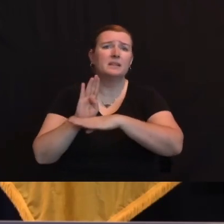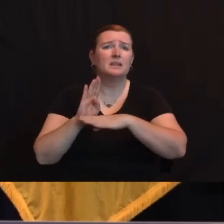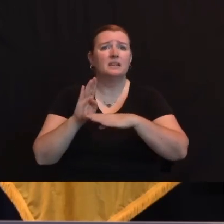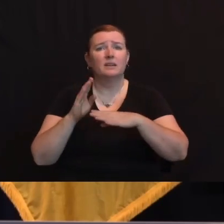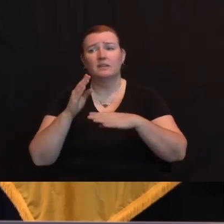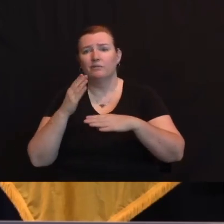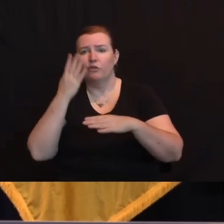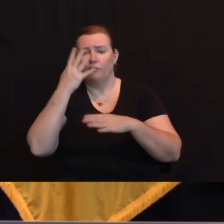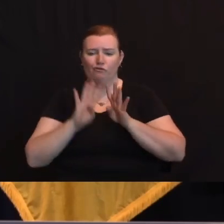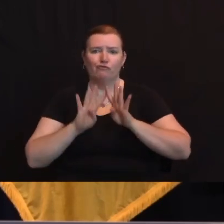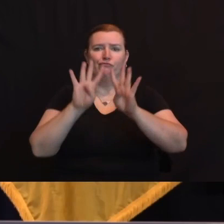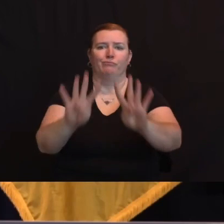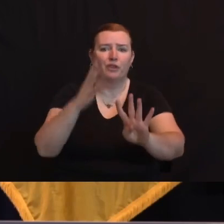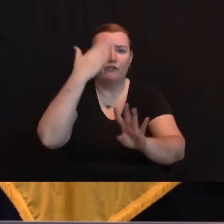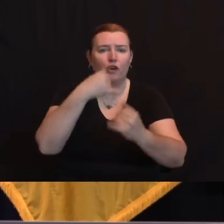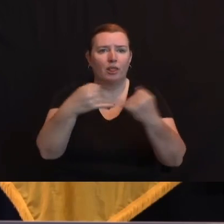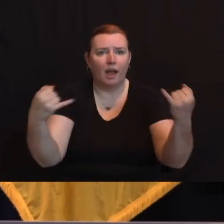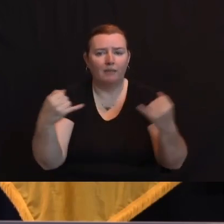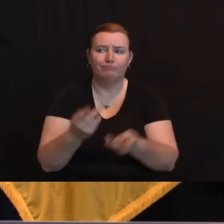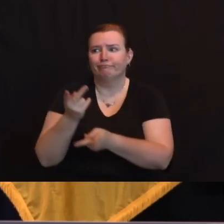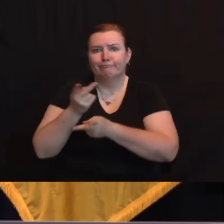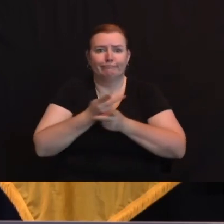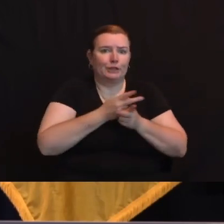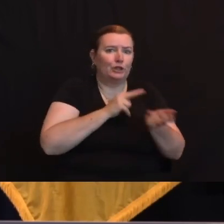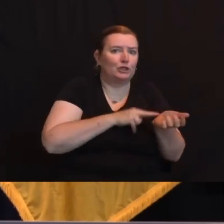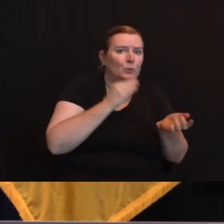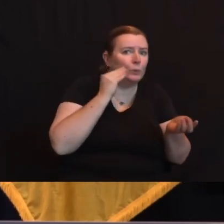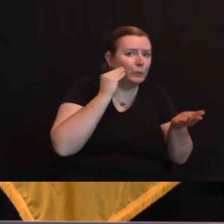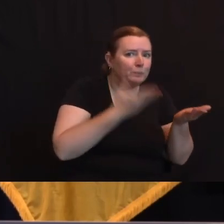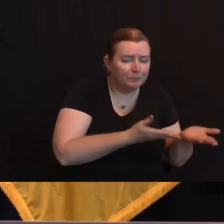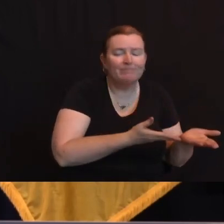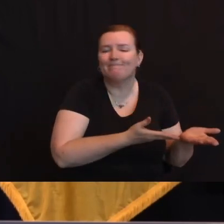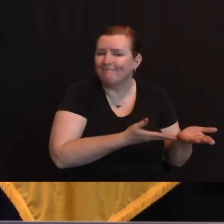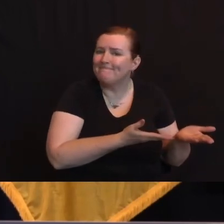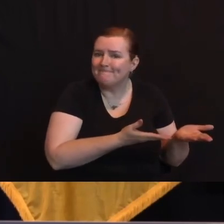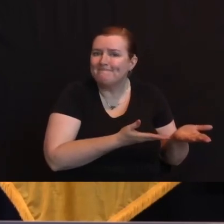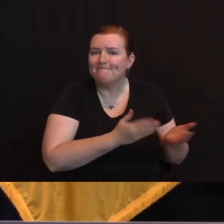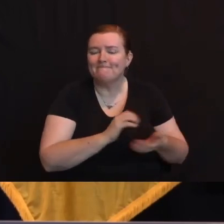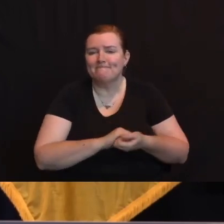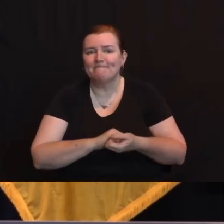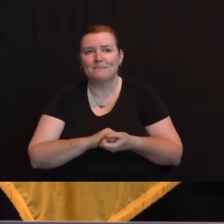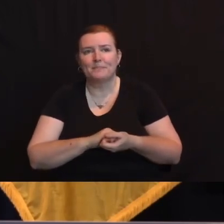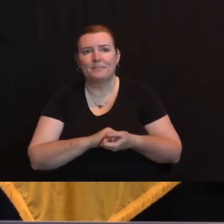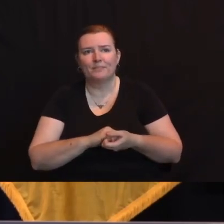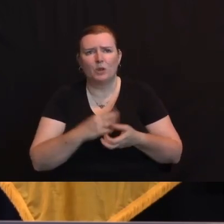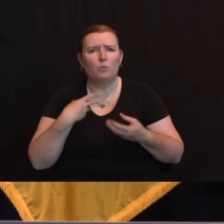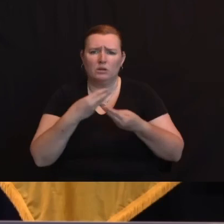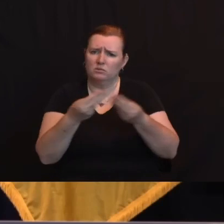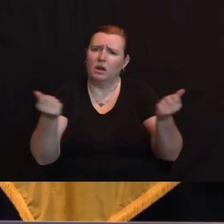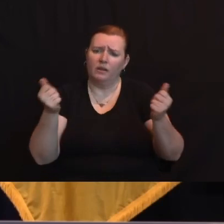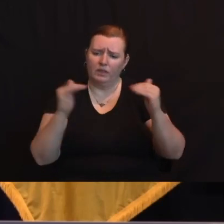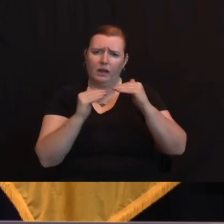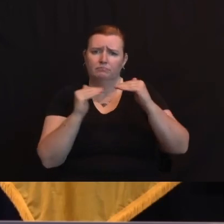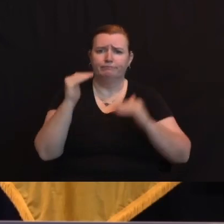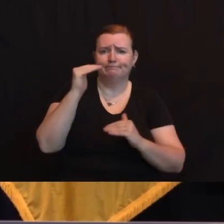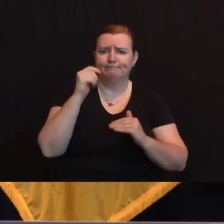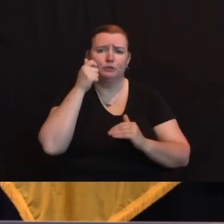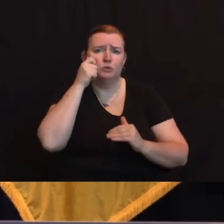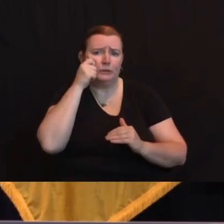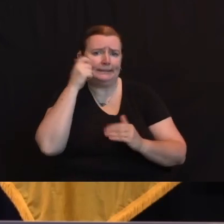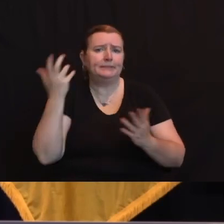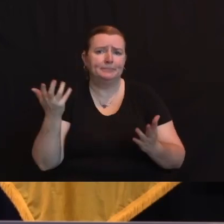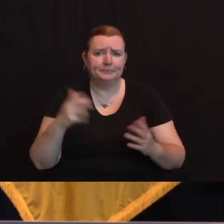And access to health care, we've taken, I believe, a major step collectively to address that. So thank you for reminding us and for the actions